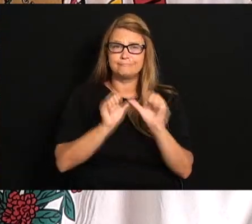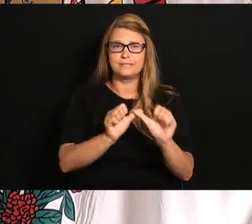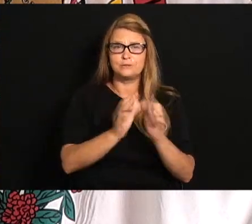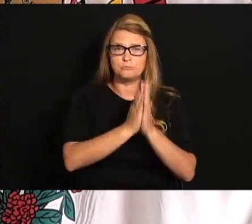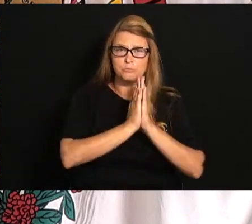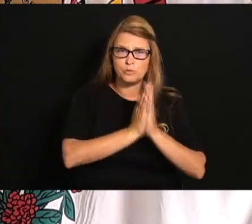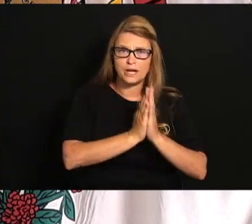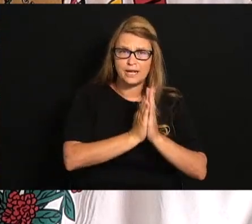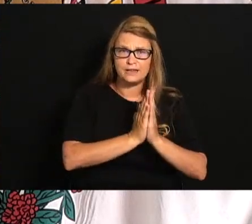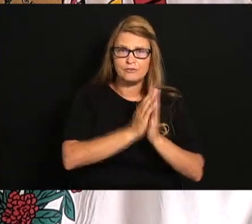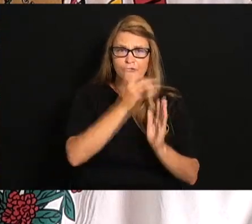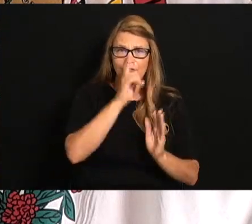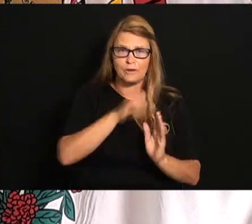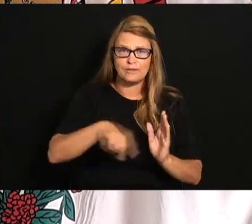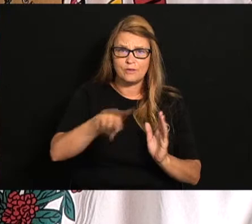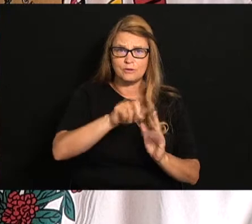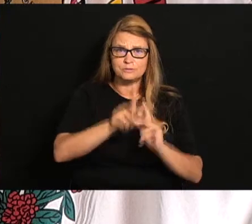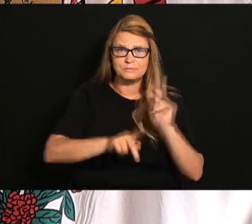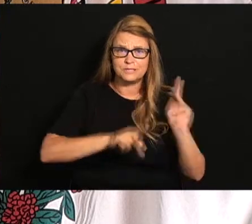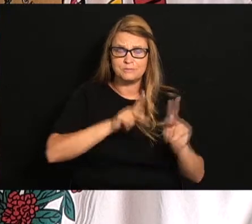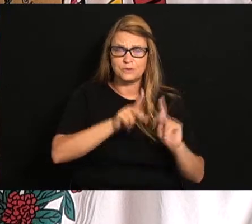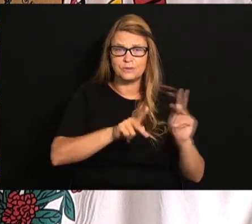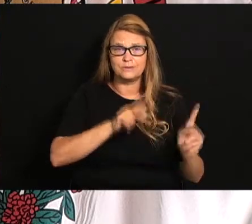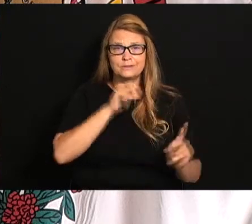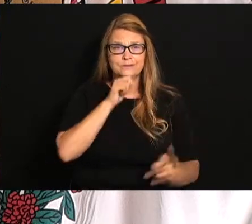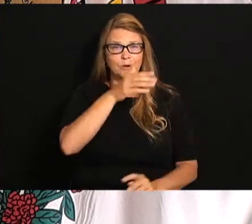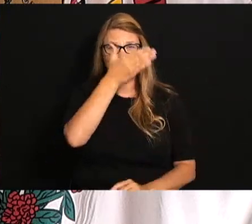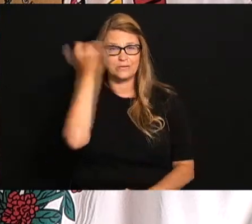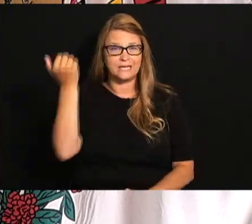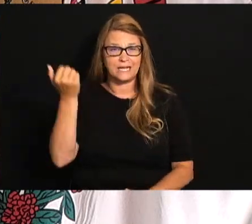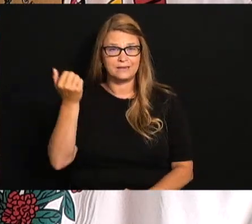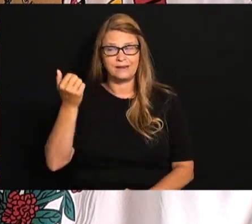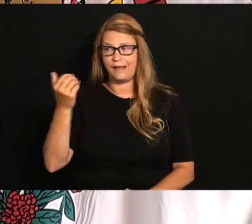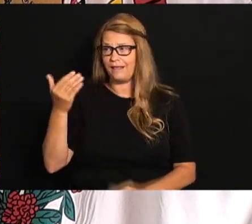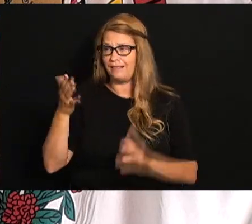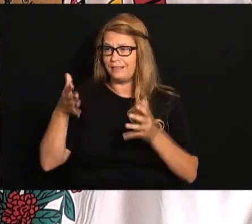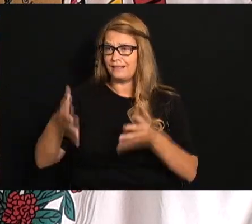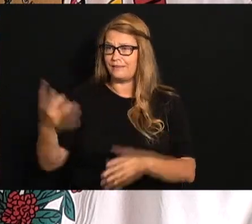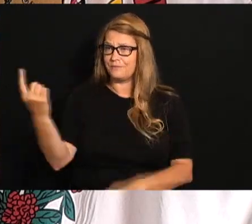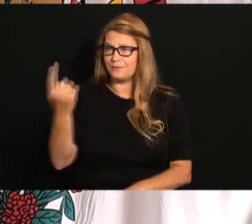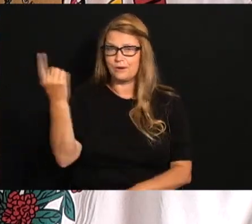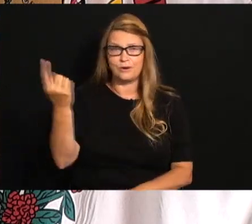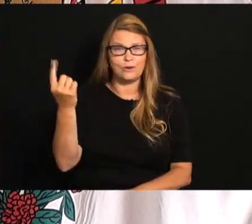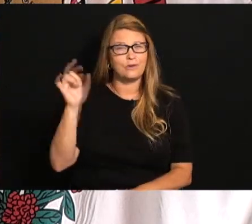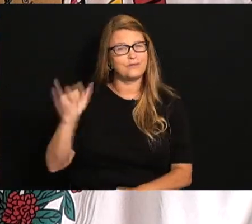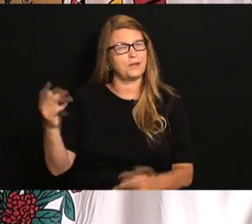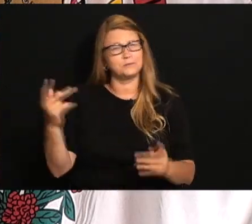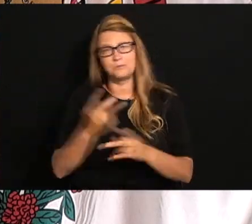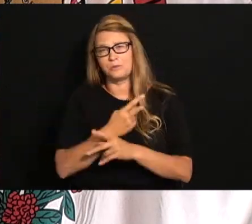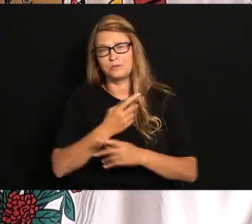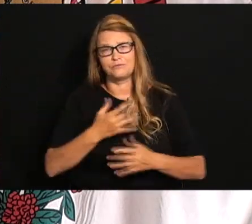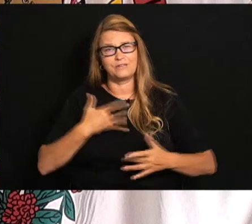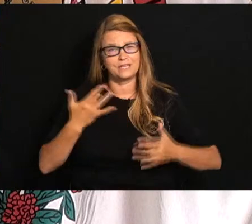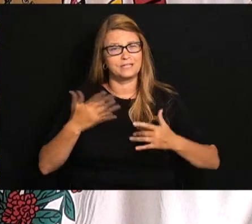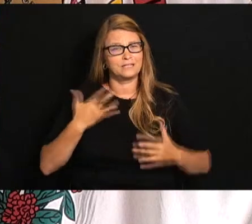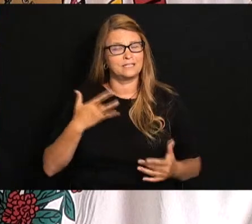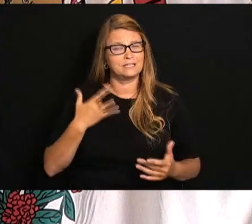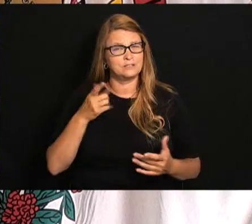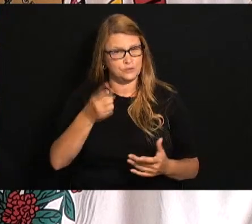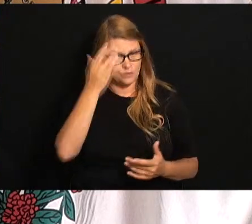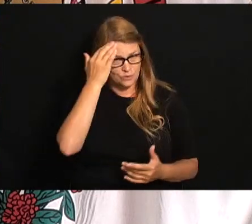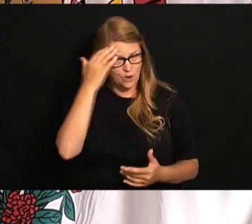ask for you just to not let these people feel alone. That's the worst. If you know them, please